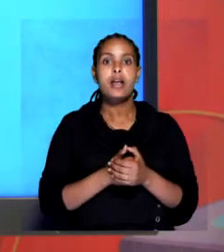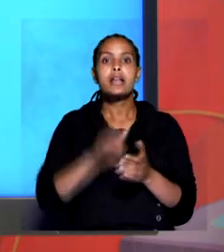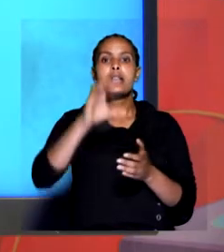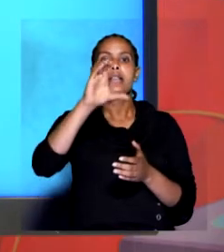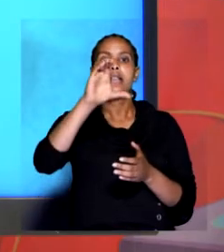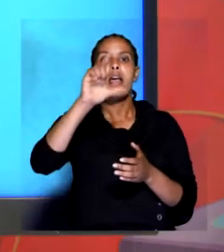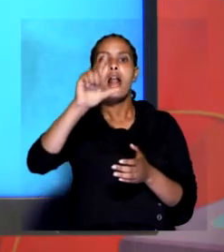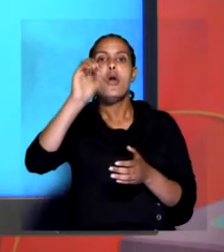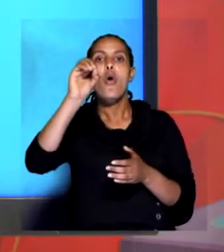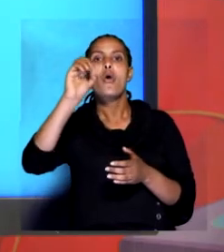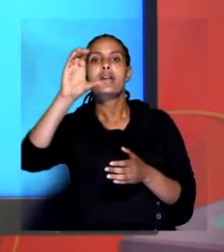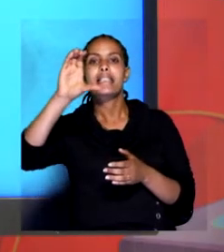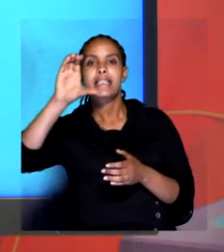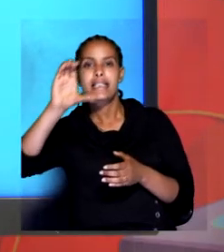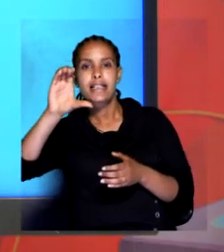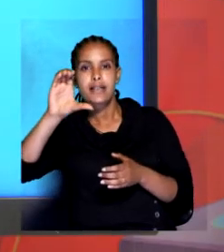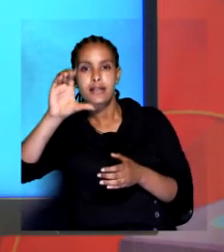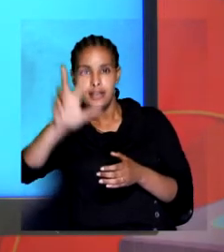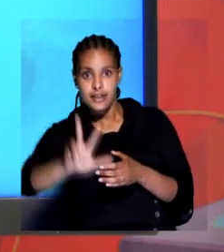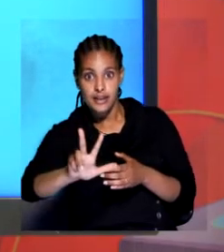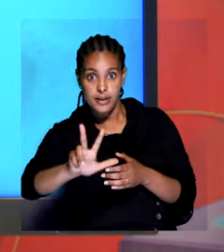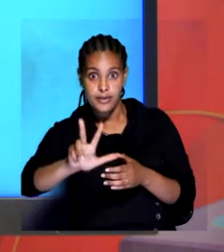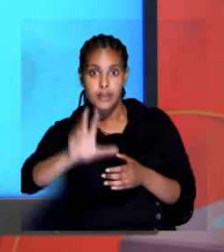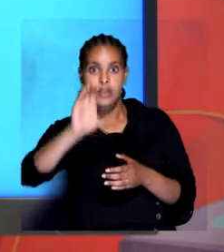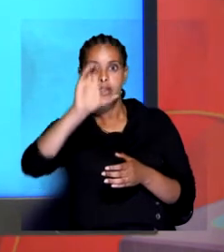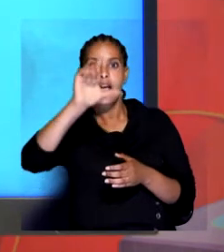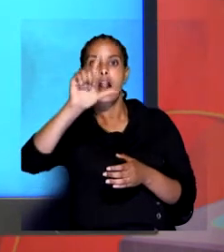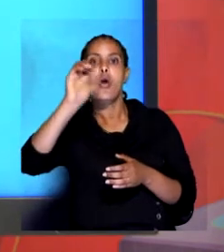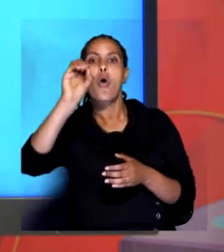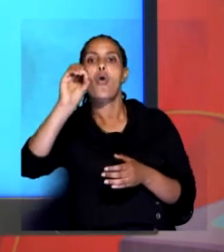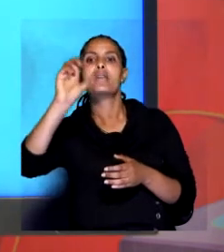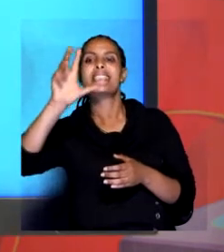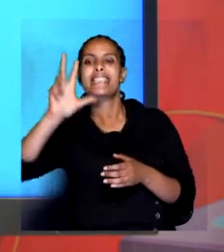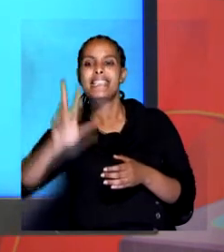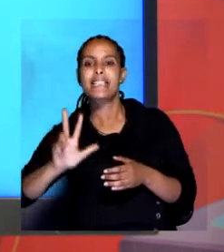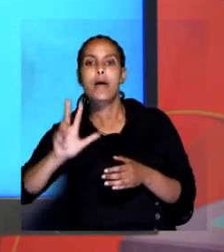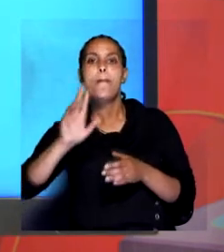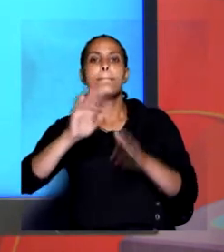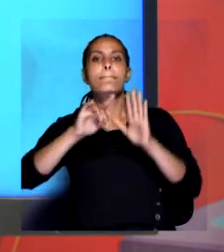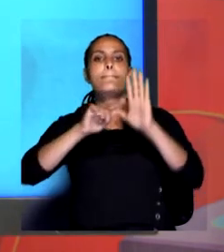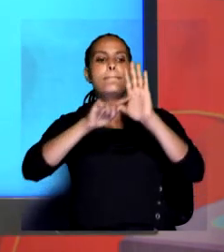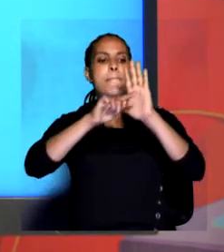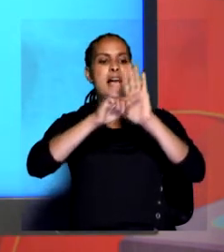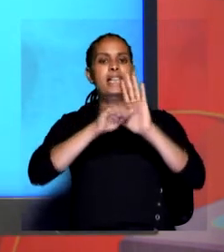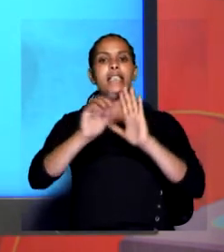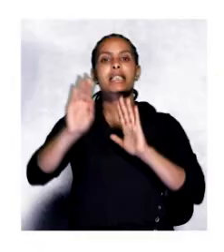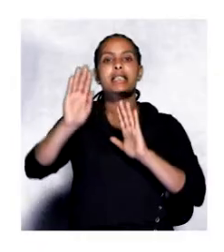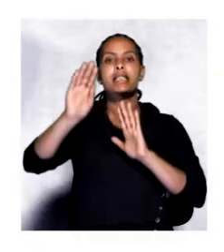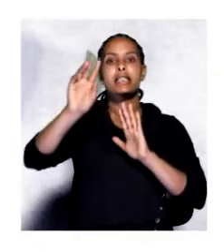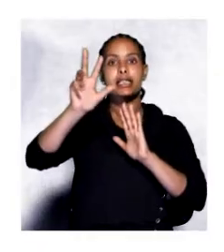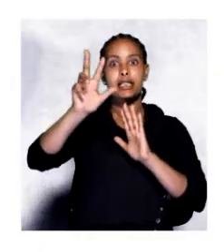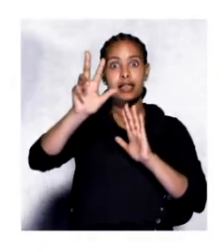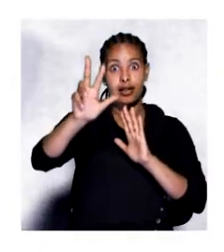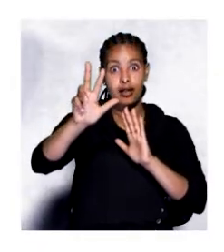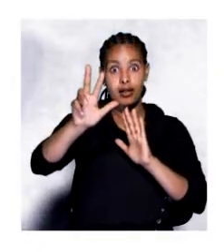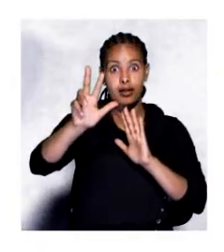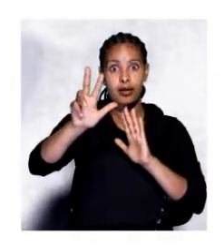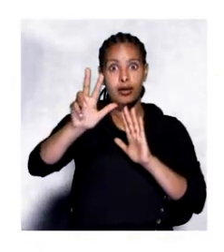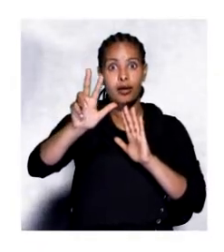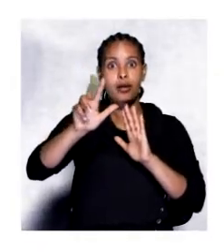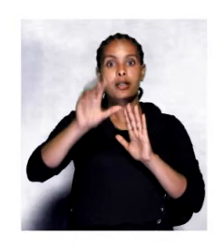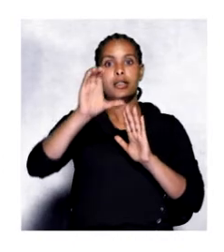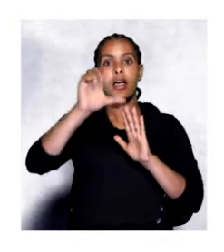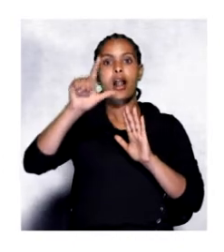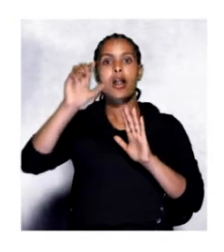ClO3 minus. What is the Lewis structure of ClO3 minus B? ClO3 minus.